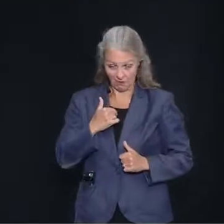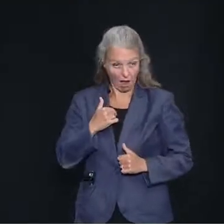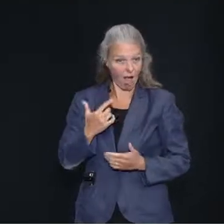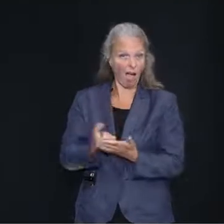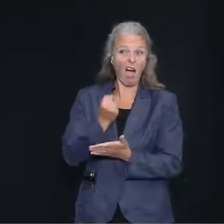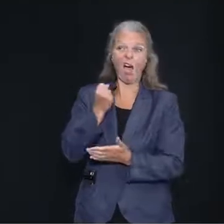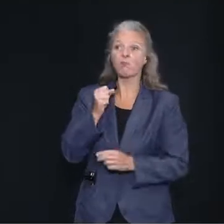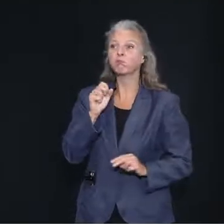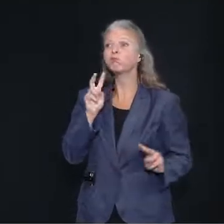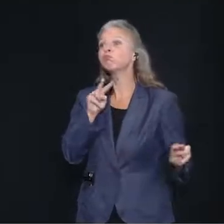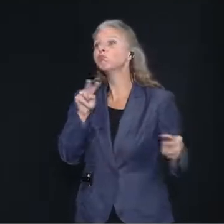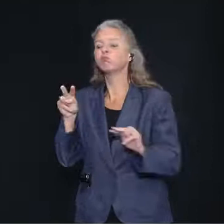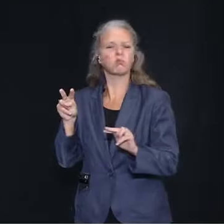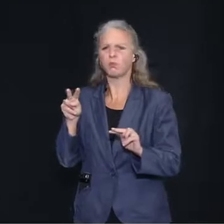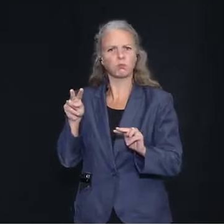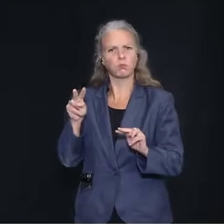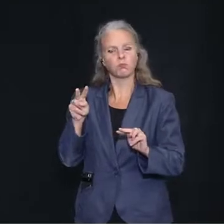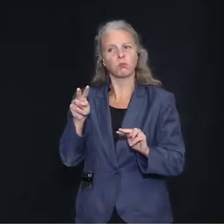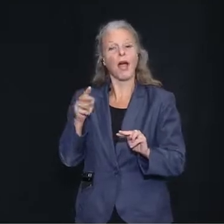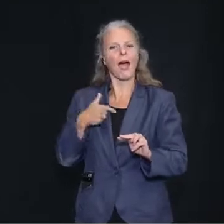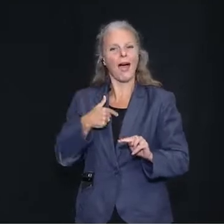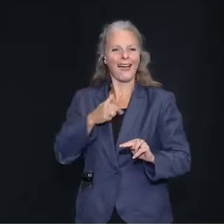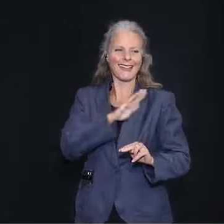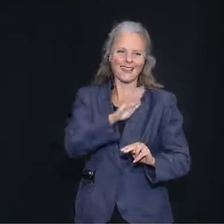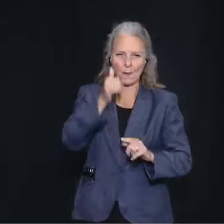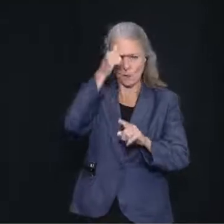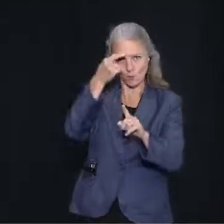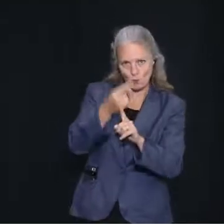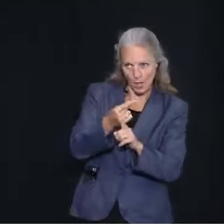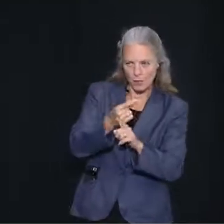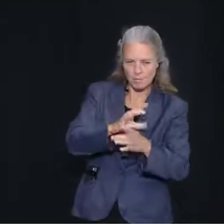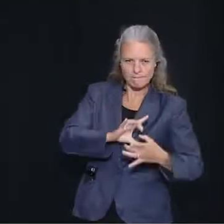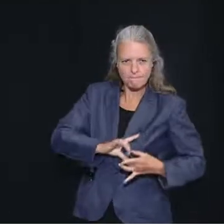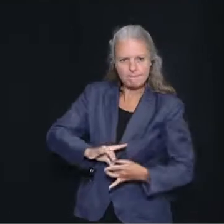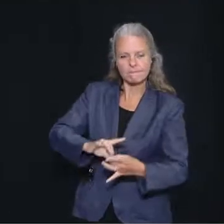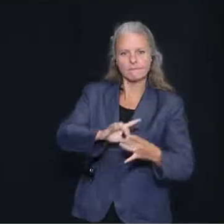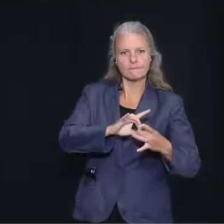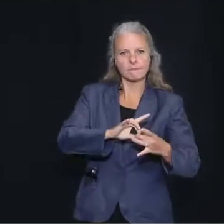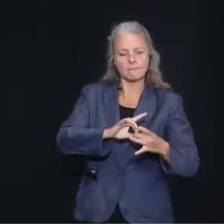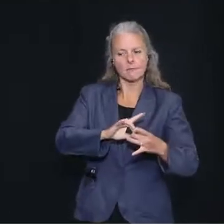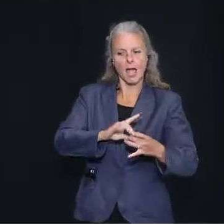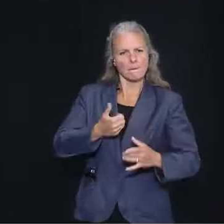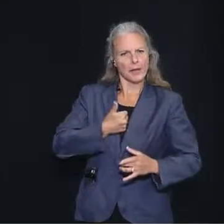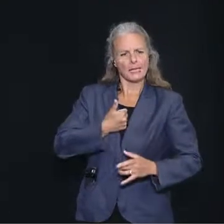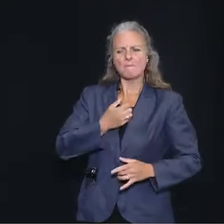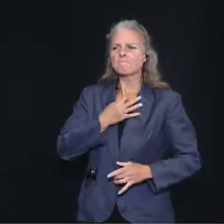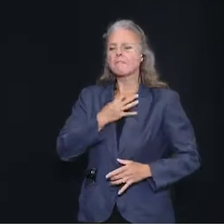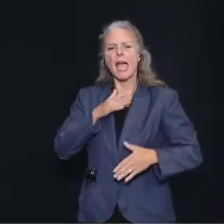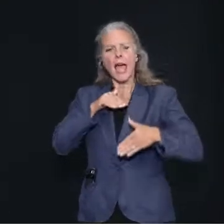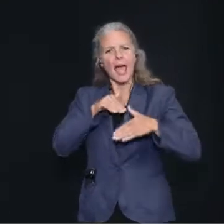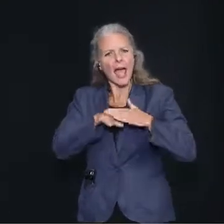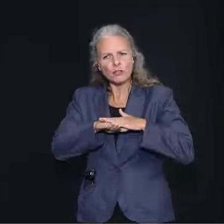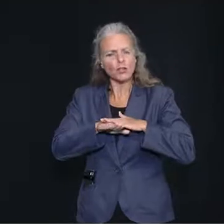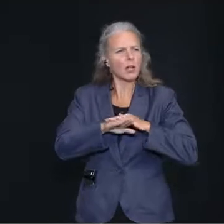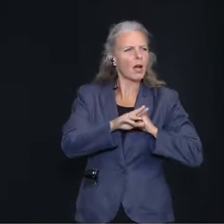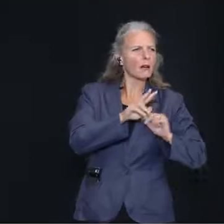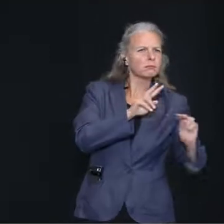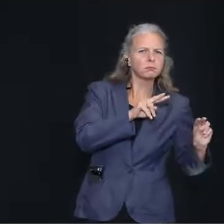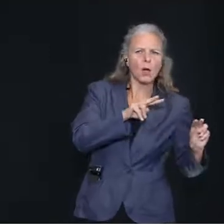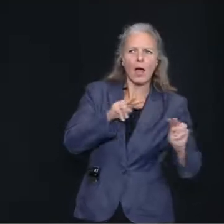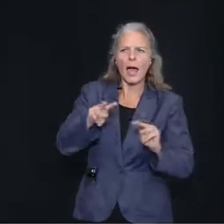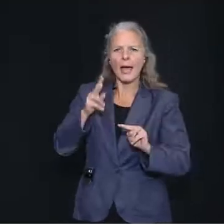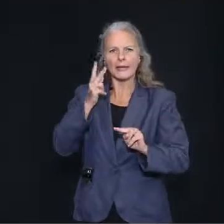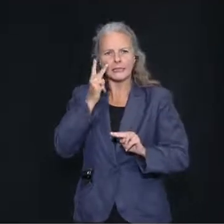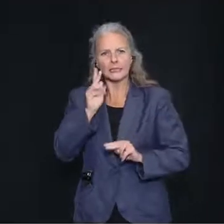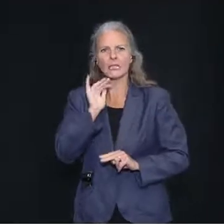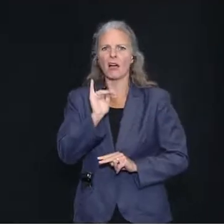tourist. I have come as a brother to discover firsthand the good and